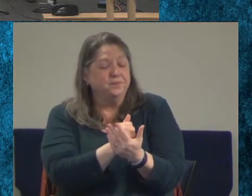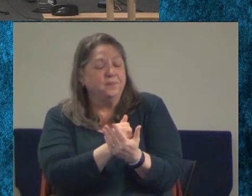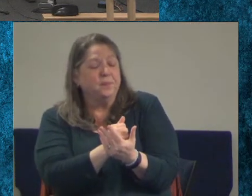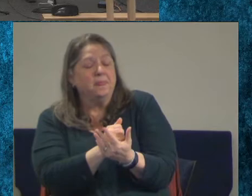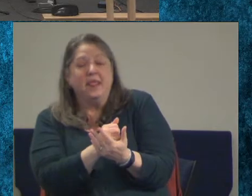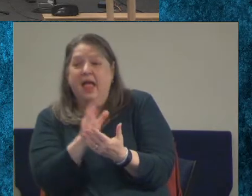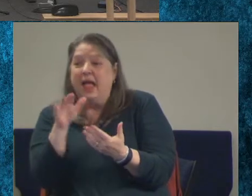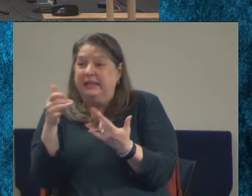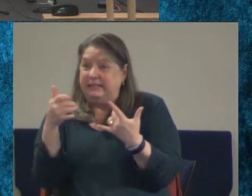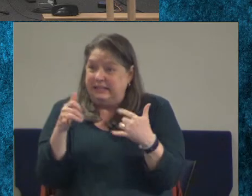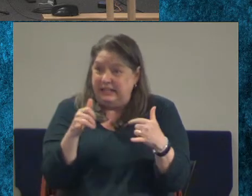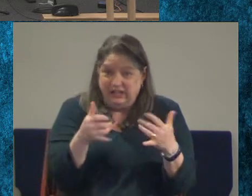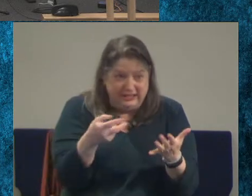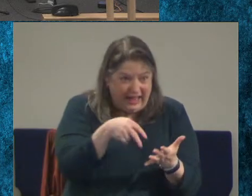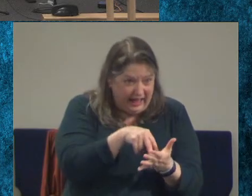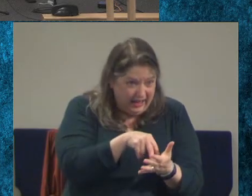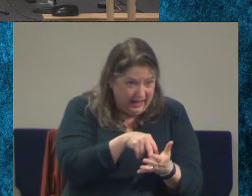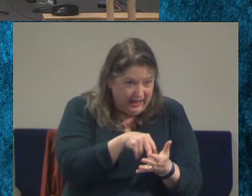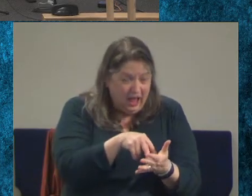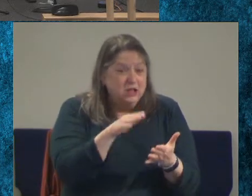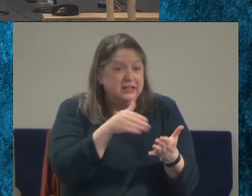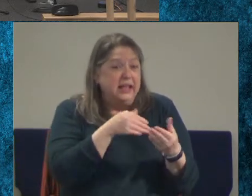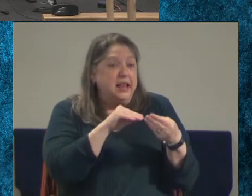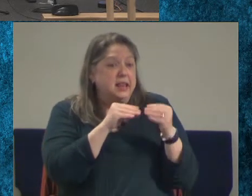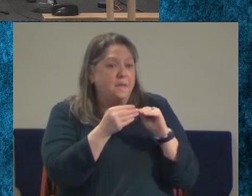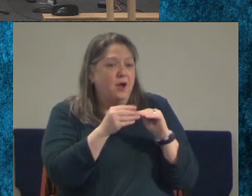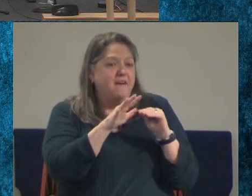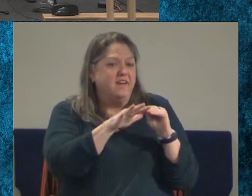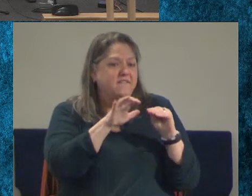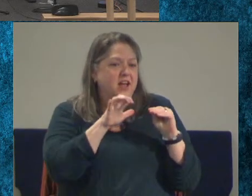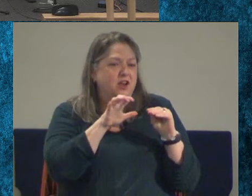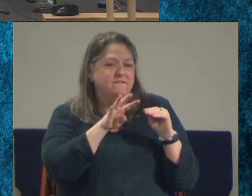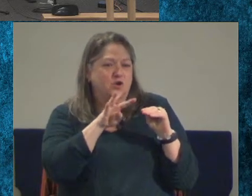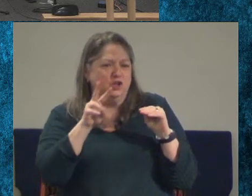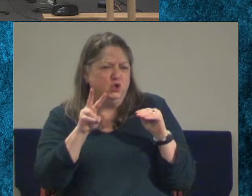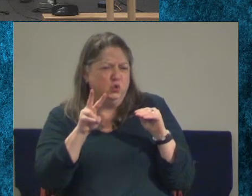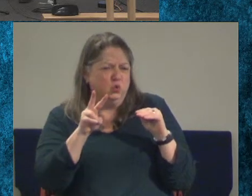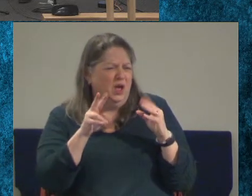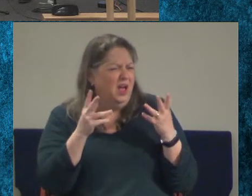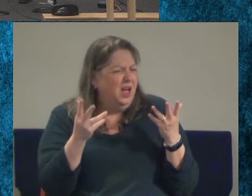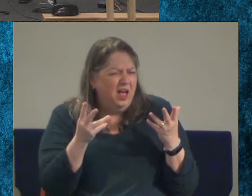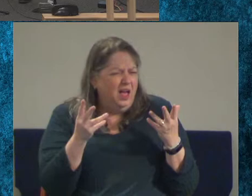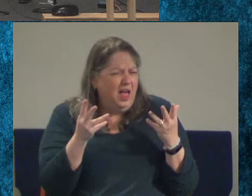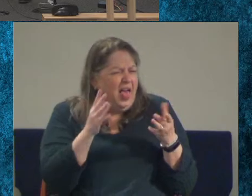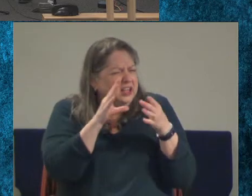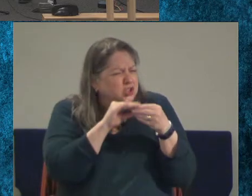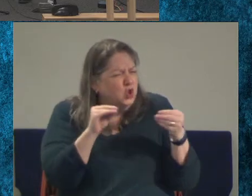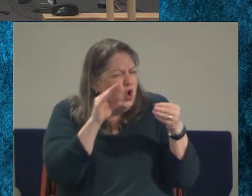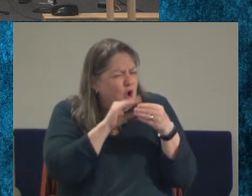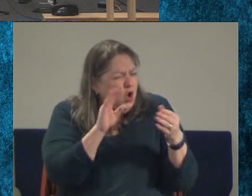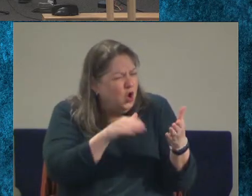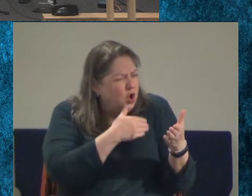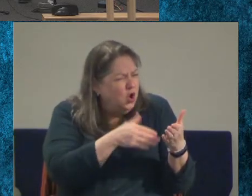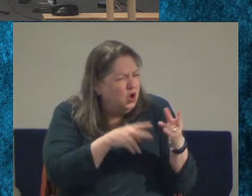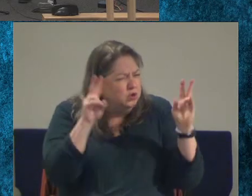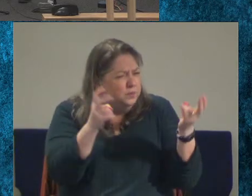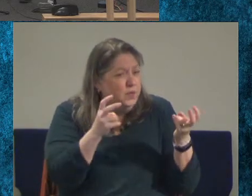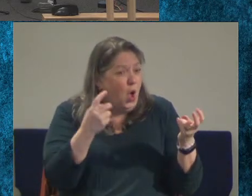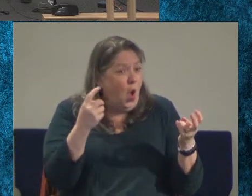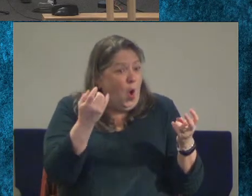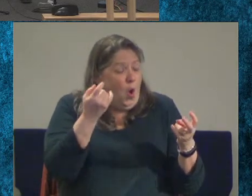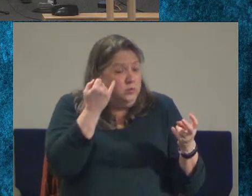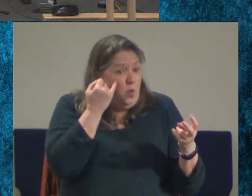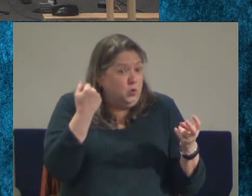morning. We're going to go to hymn number 542, When We All Get to Heaven. Can't wait for that. If you're not going there and you're